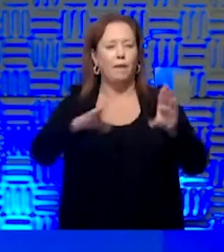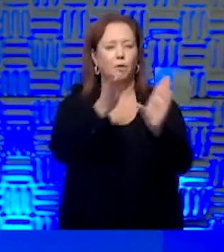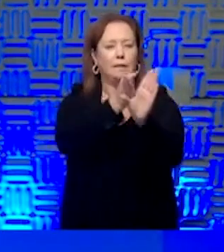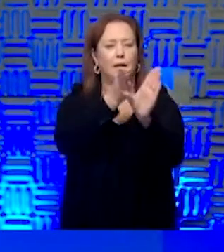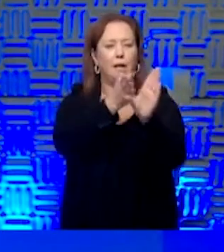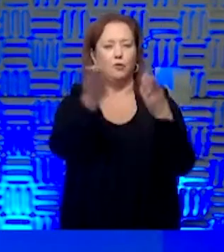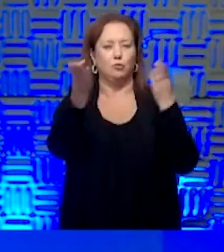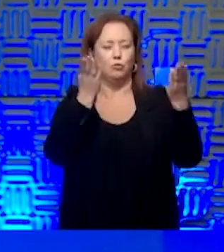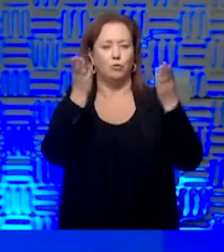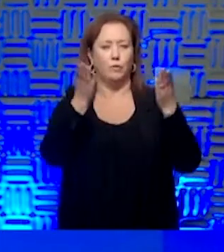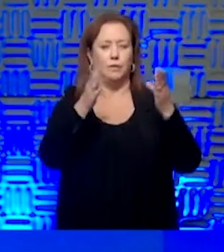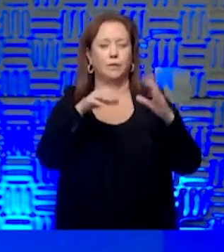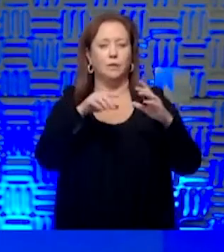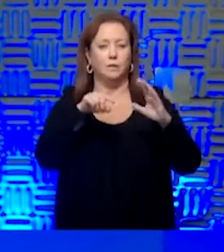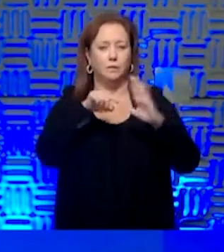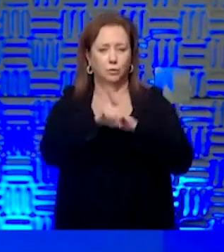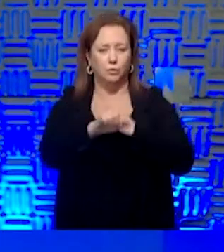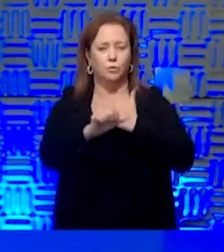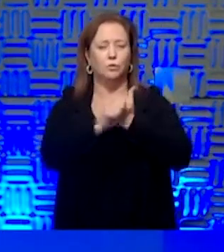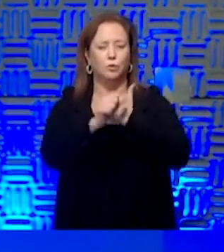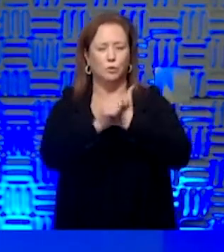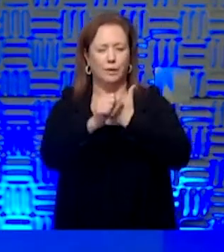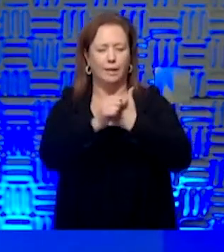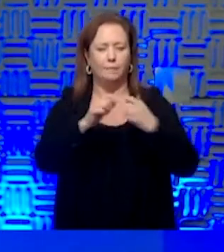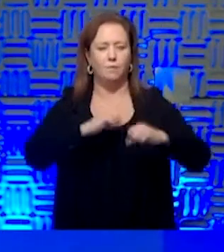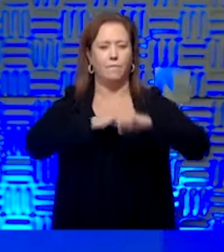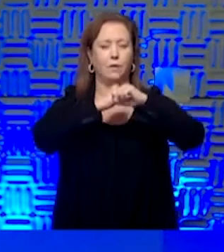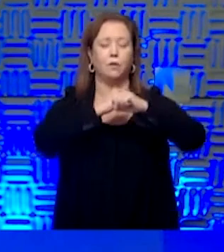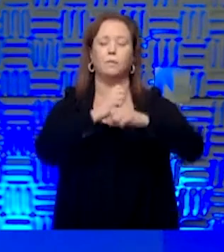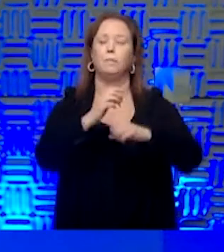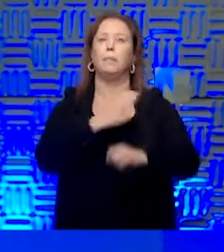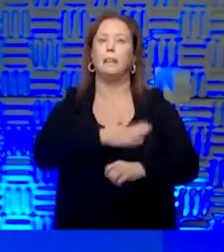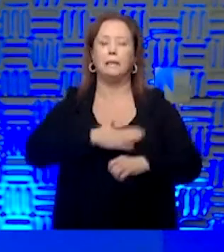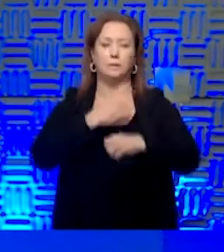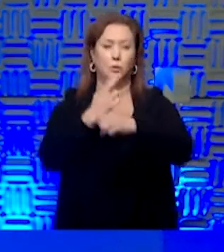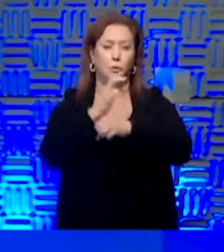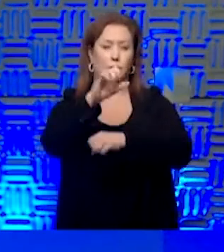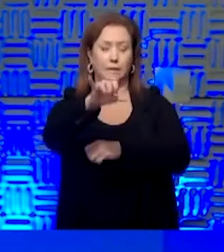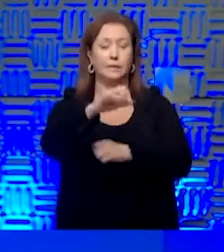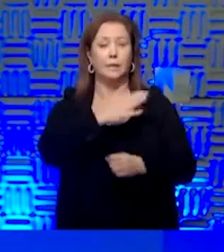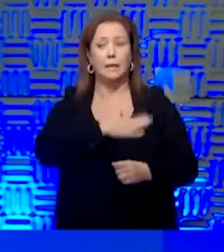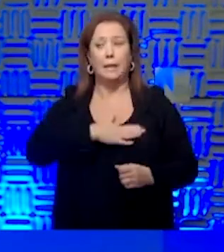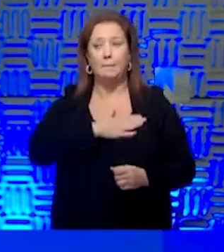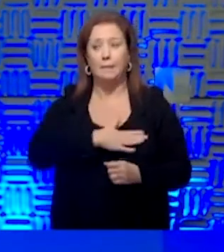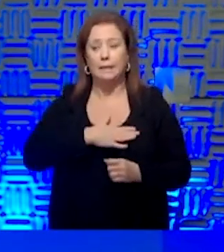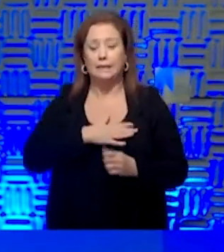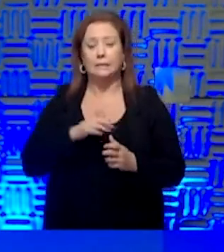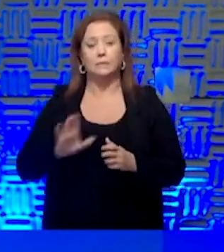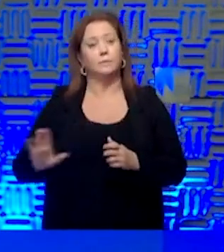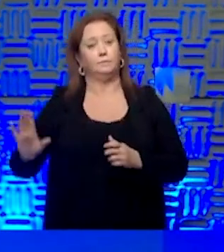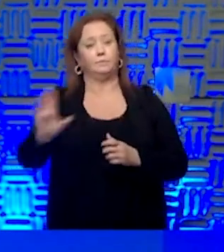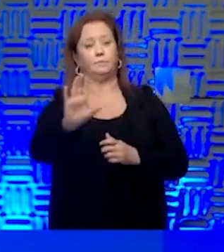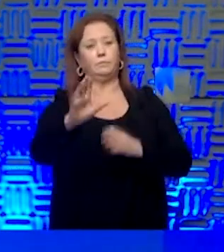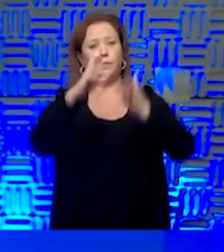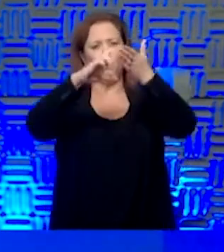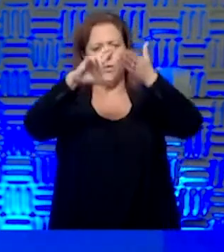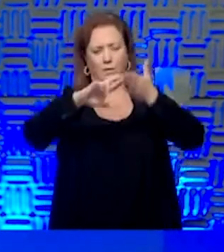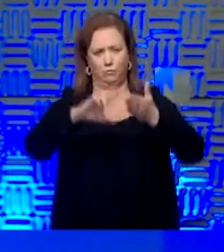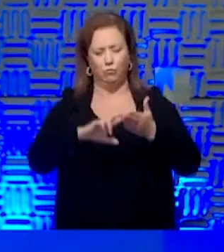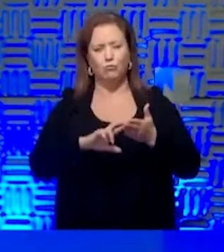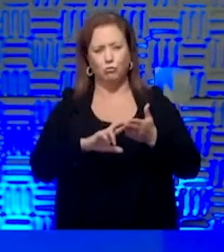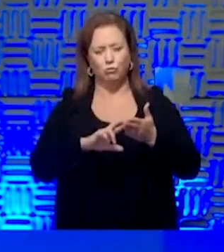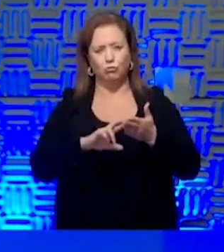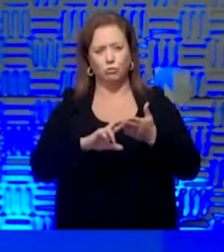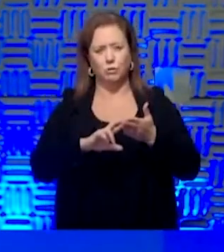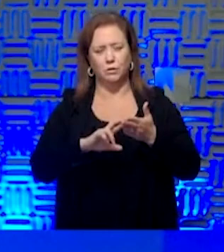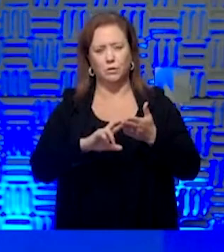psychological services and suicide prevention as well. And please utilize these, and please do your research to